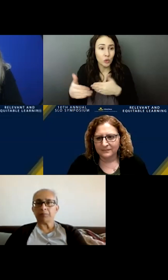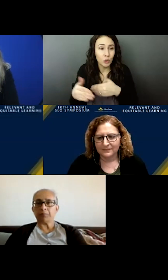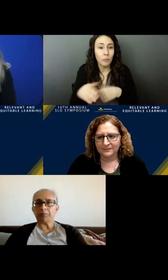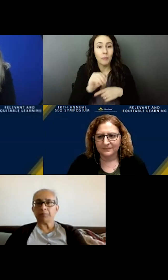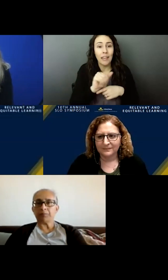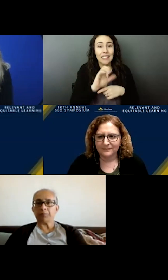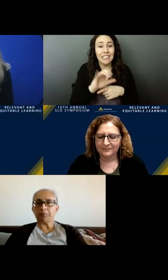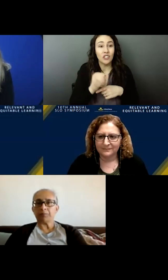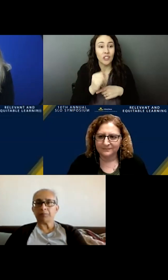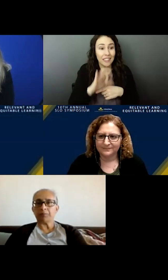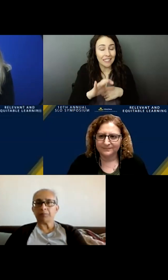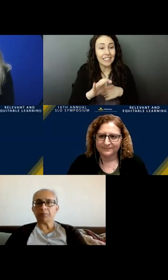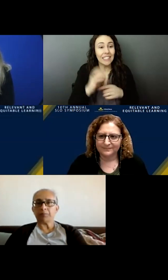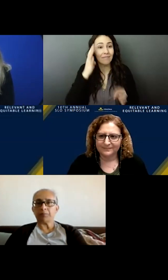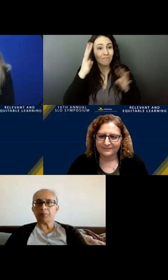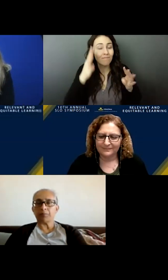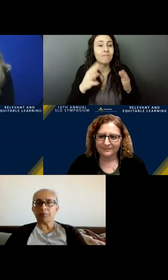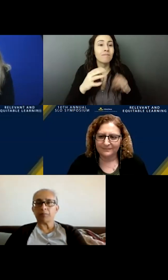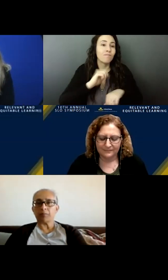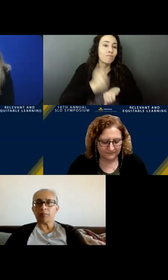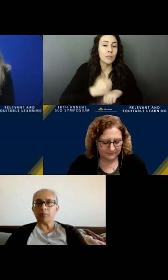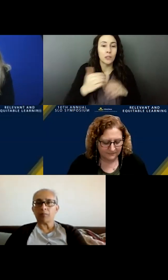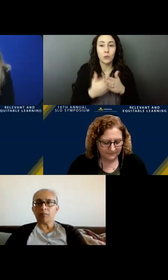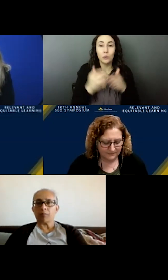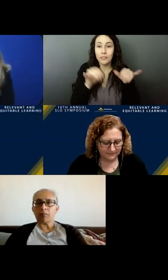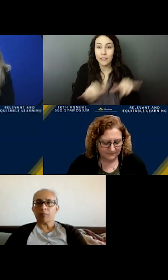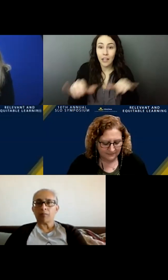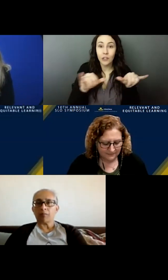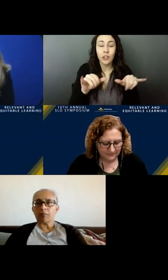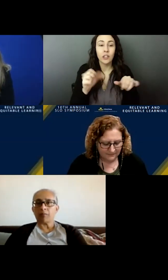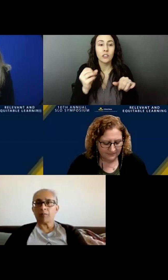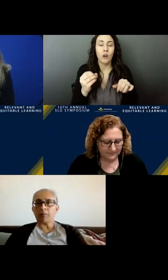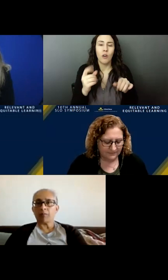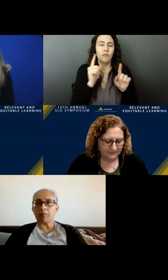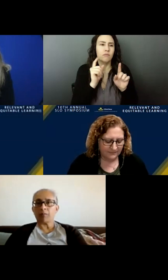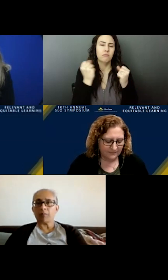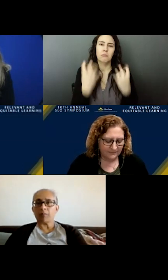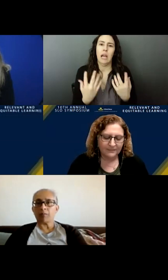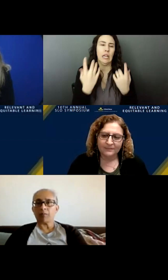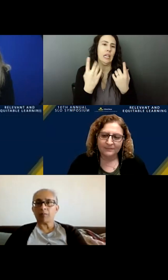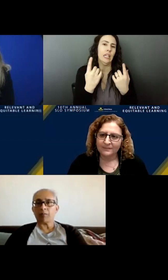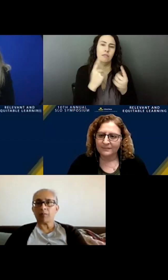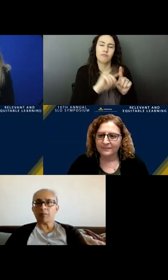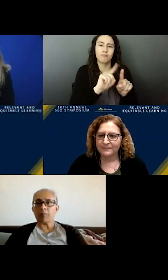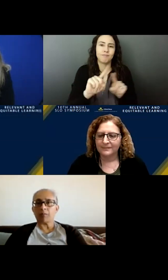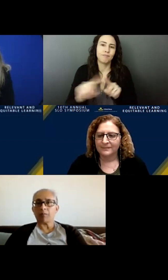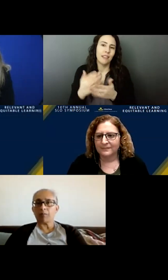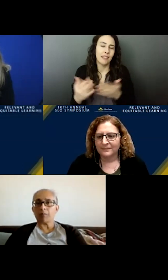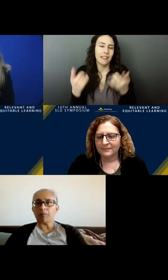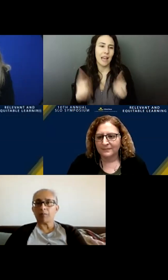ACCGC is coming up with new standards. So there's just all kinds of things that are happening in our